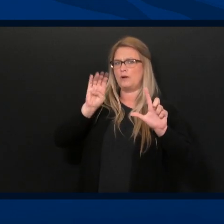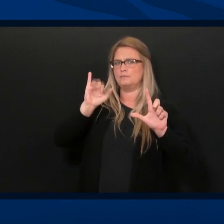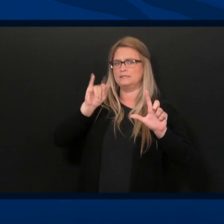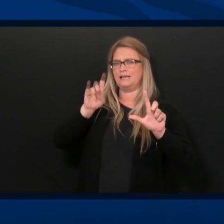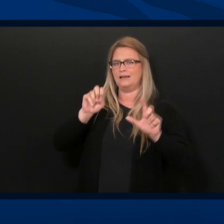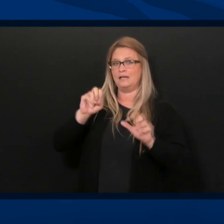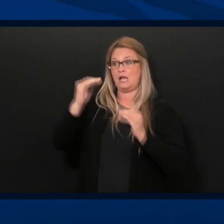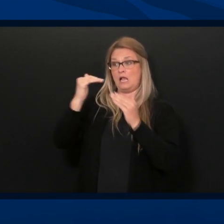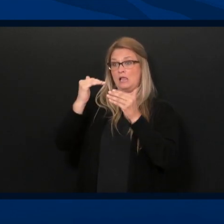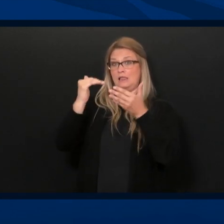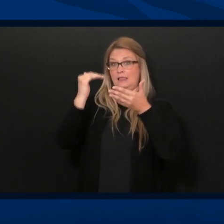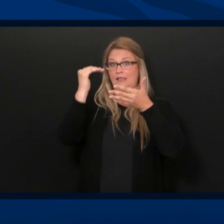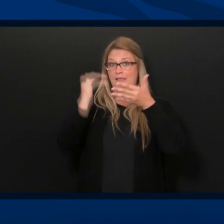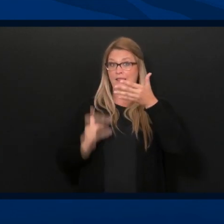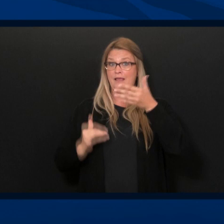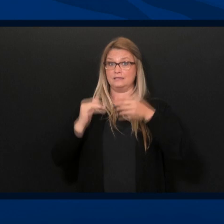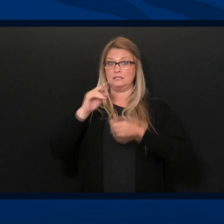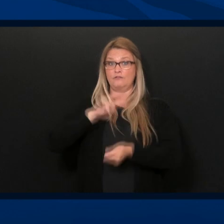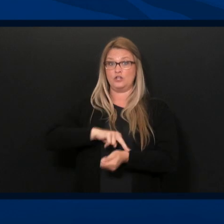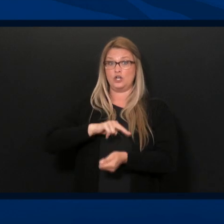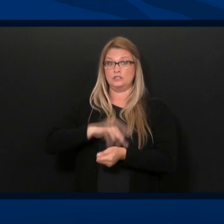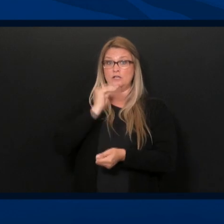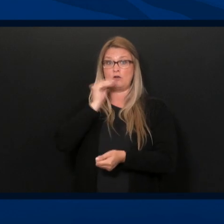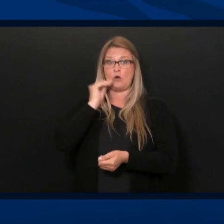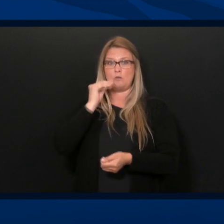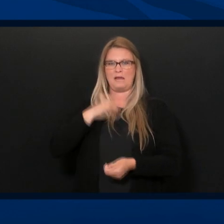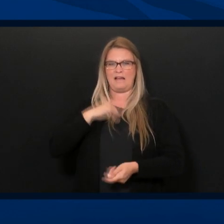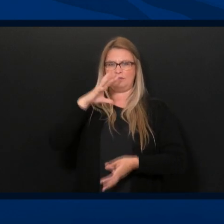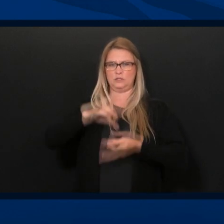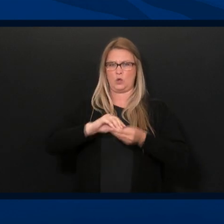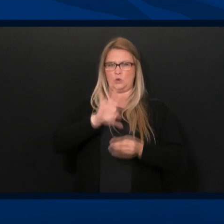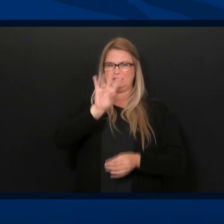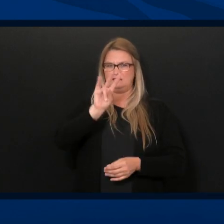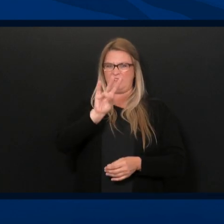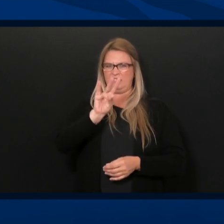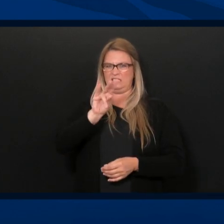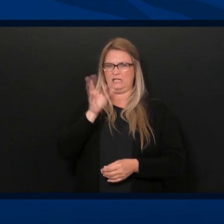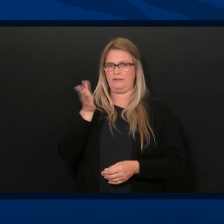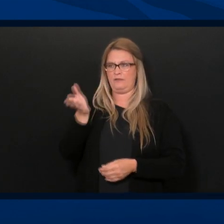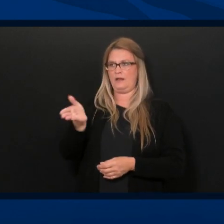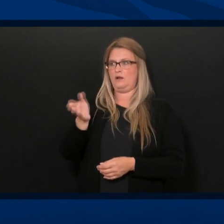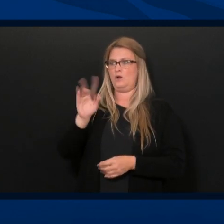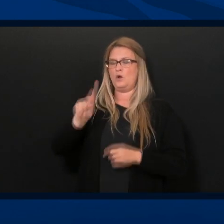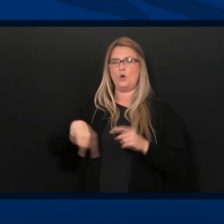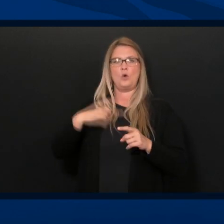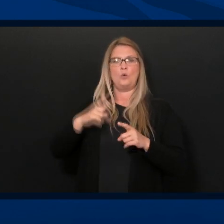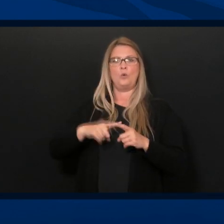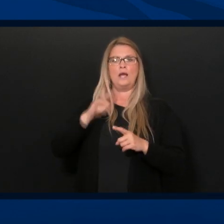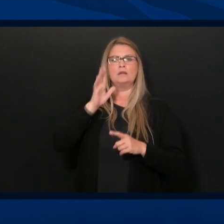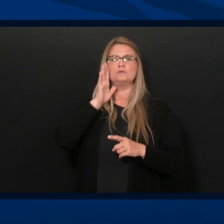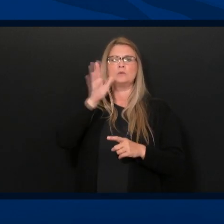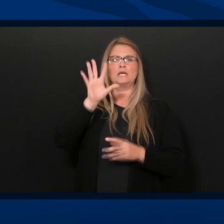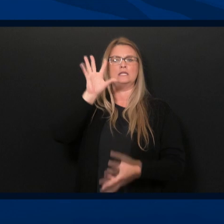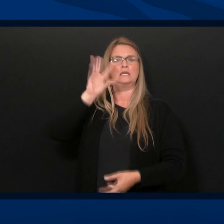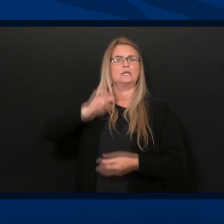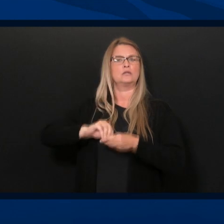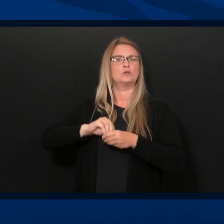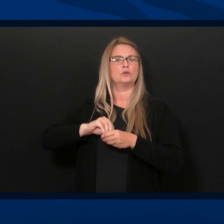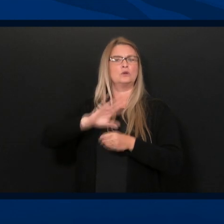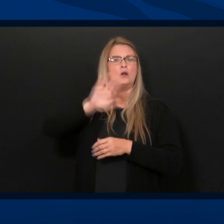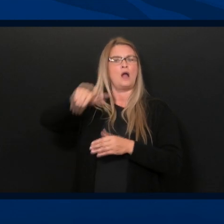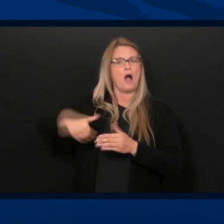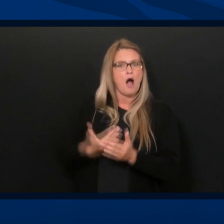homes has a total of 17 on it right now. When will that site include all of the nursing homes in